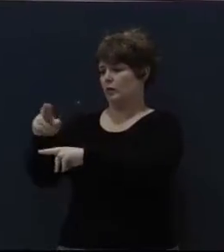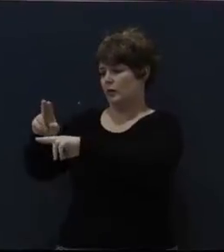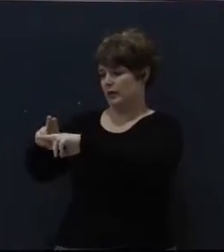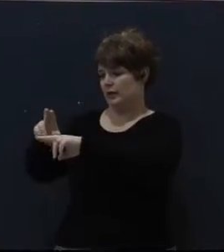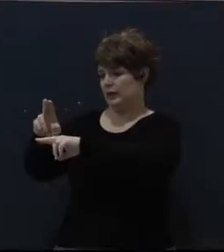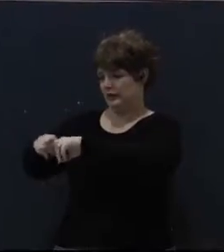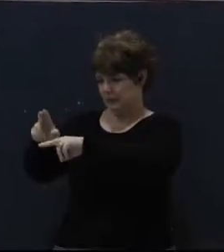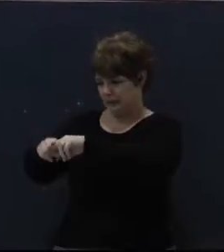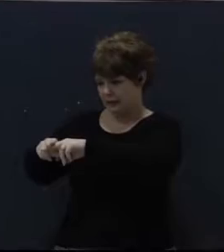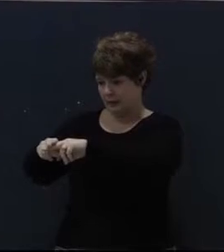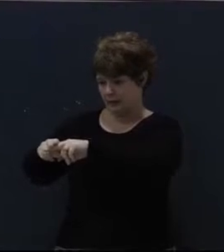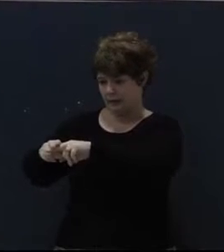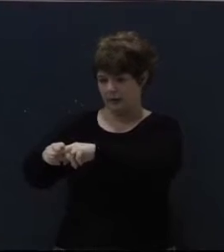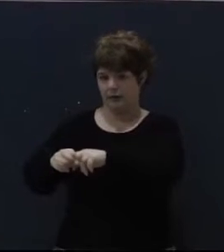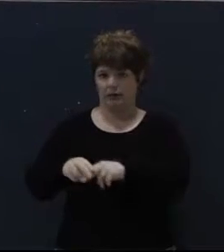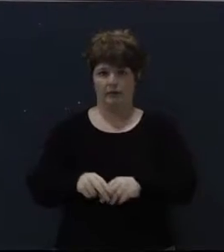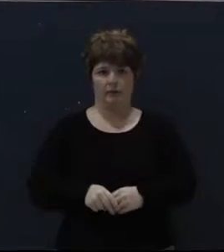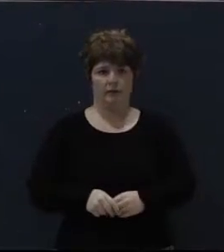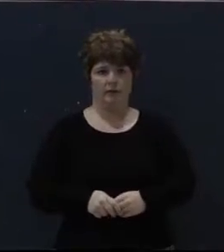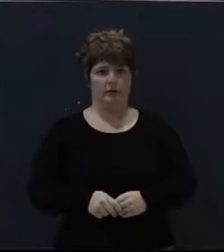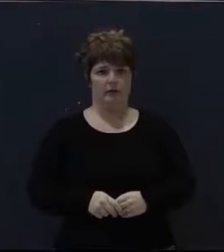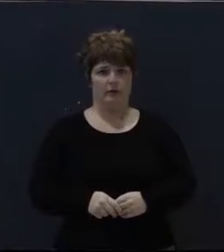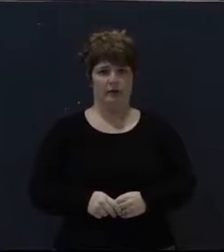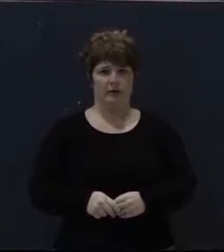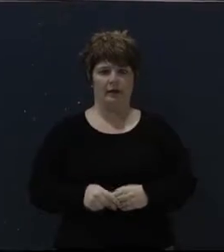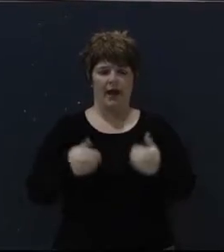some smog going.